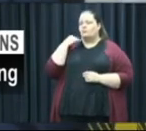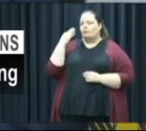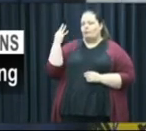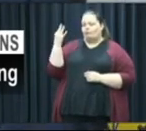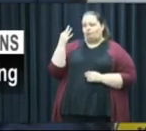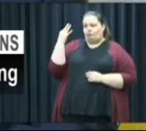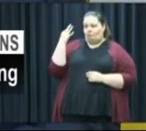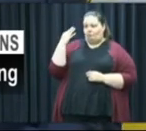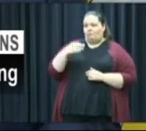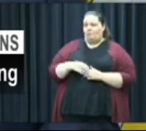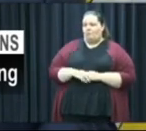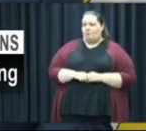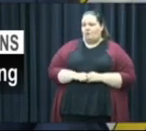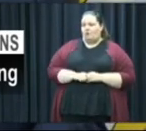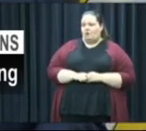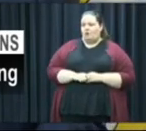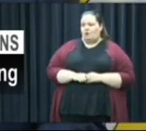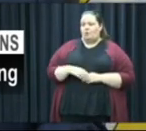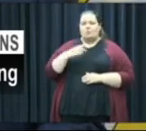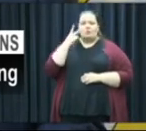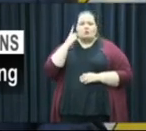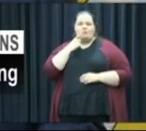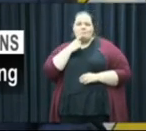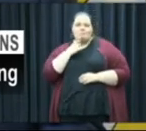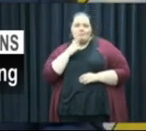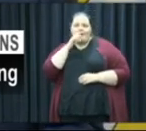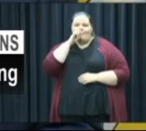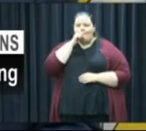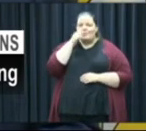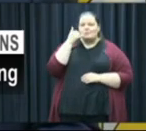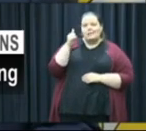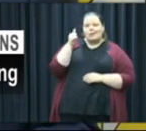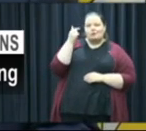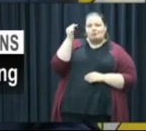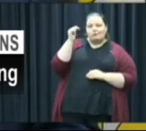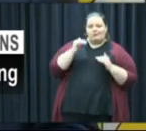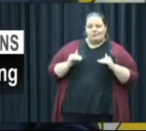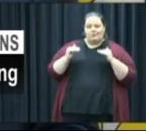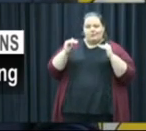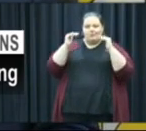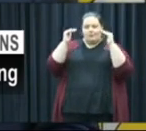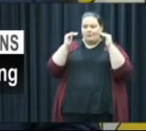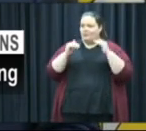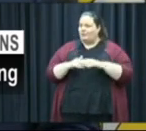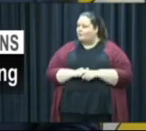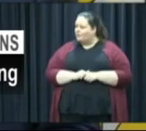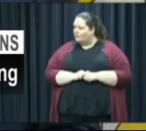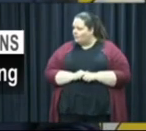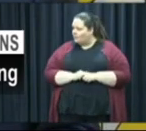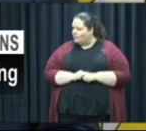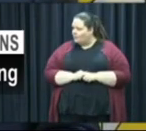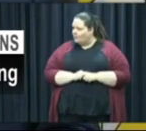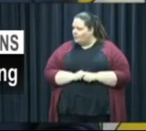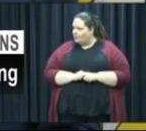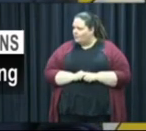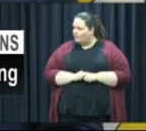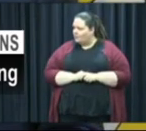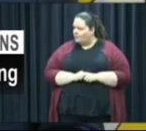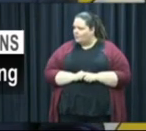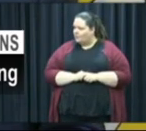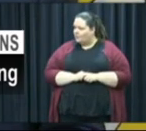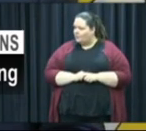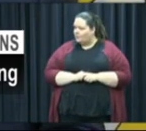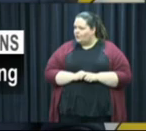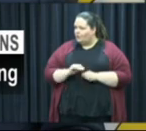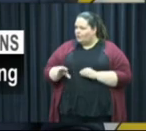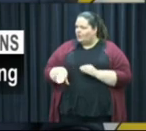well, the graphics with the red, orange, yellow, green, and you've added the peak between the red and the orange over the